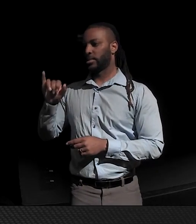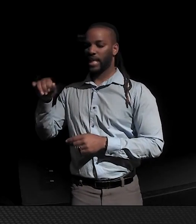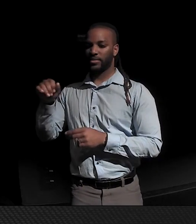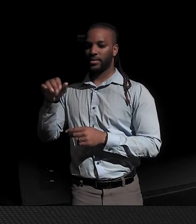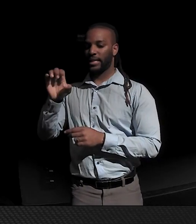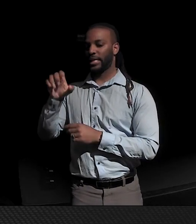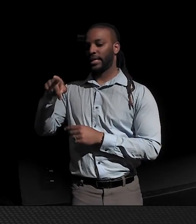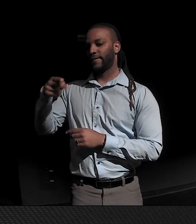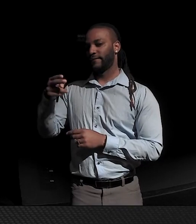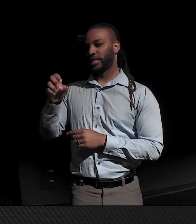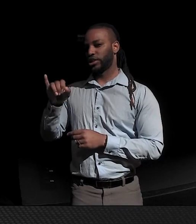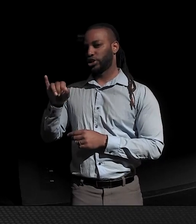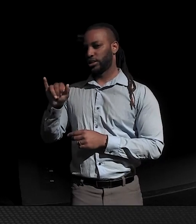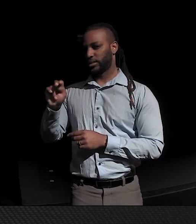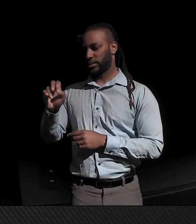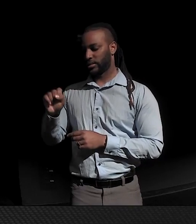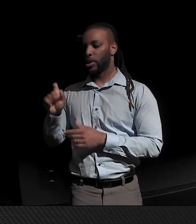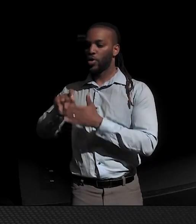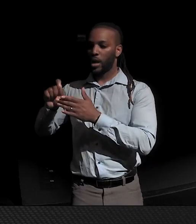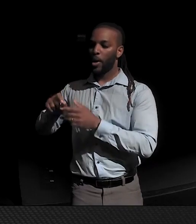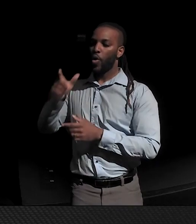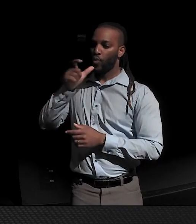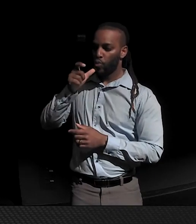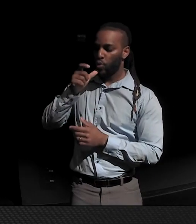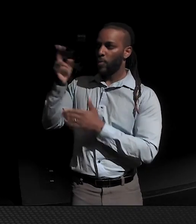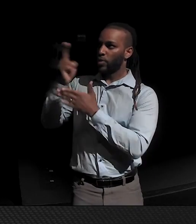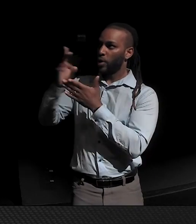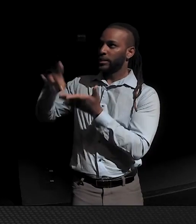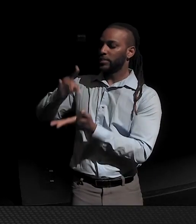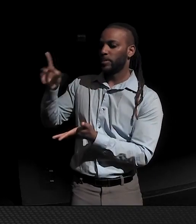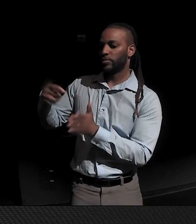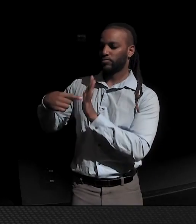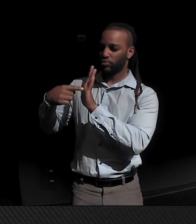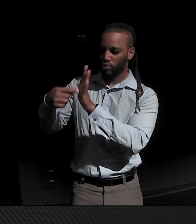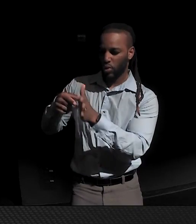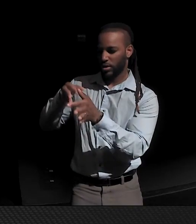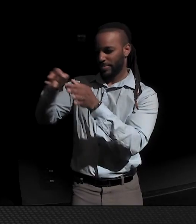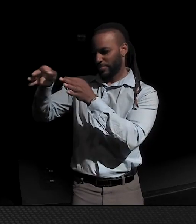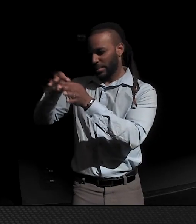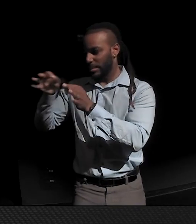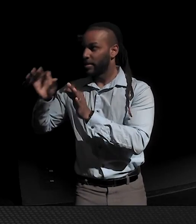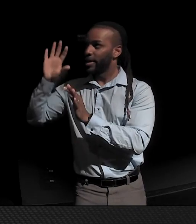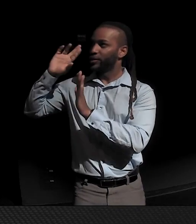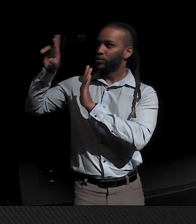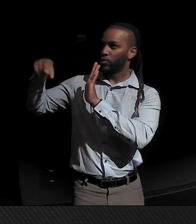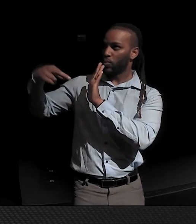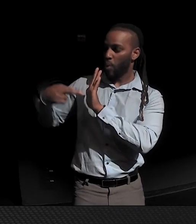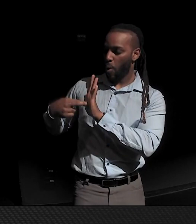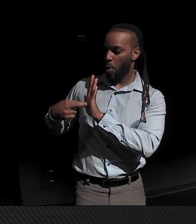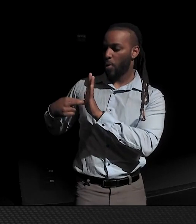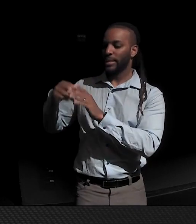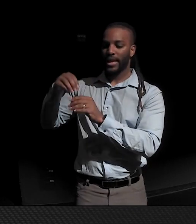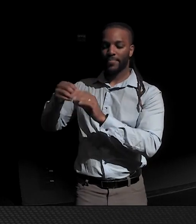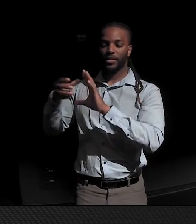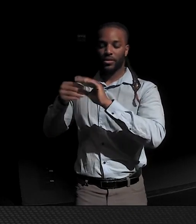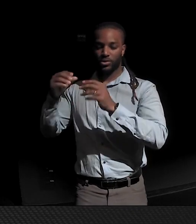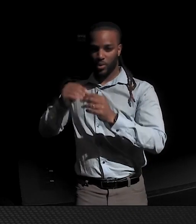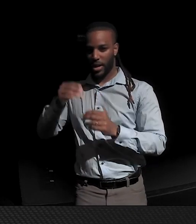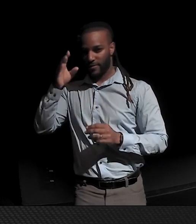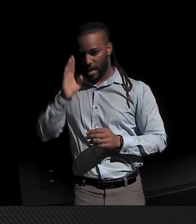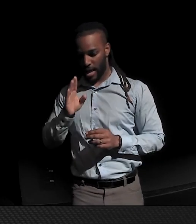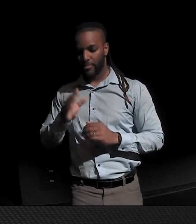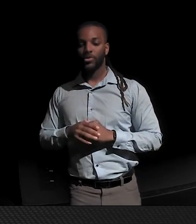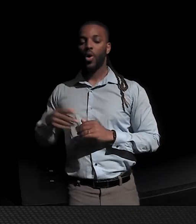He writes about who Holy Spirit is. He almost shows what his role is in the story of God.